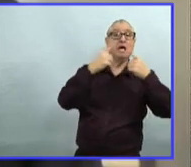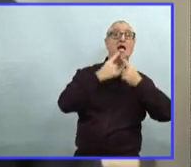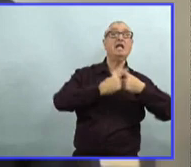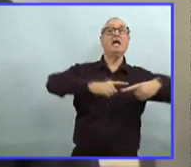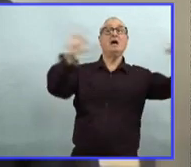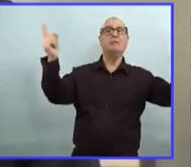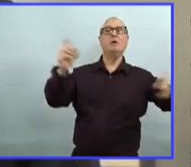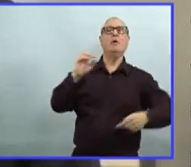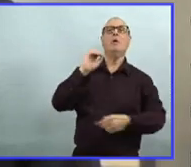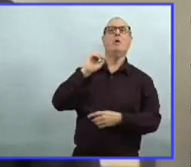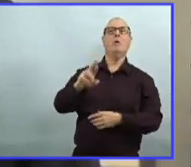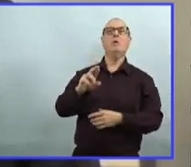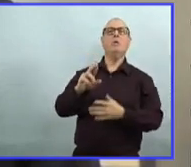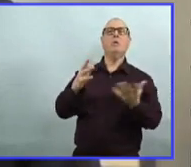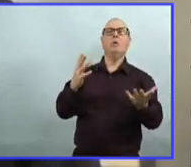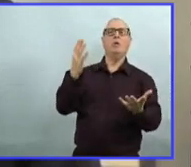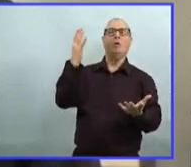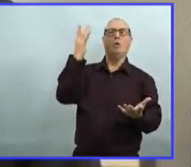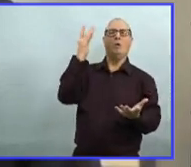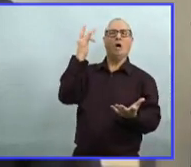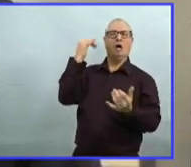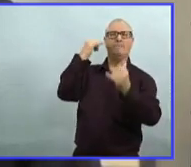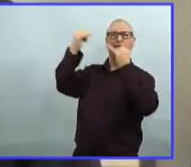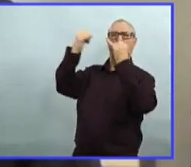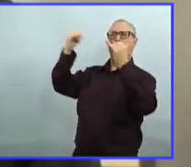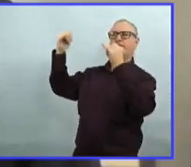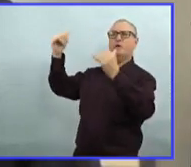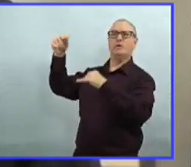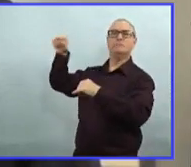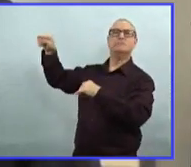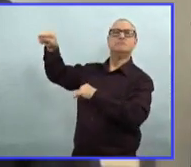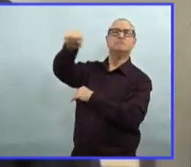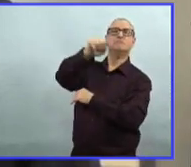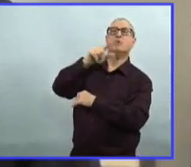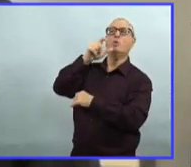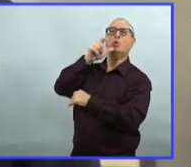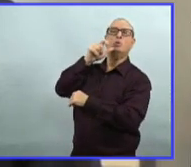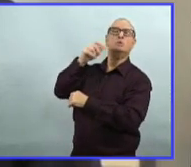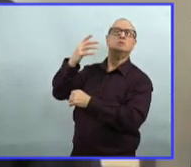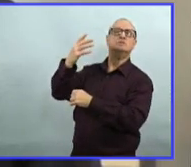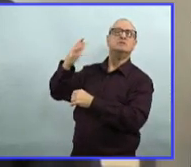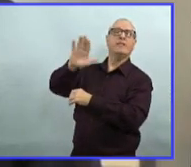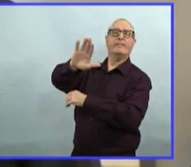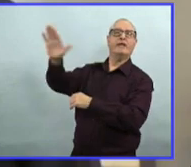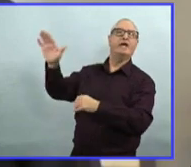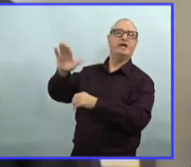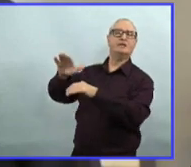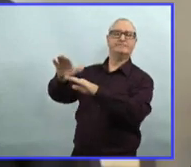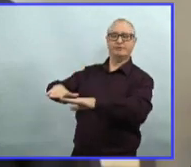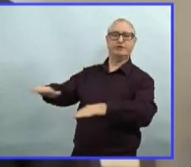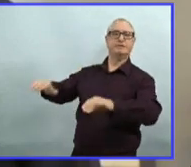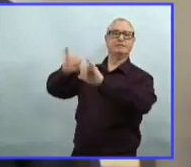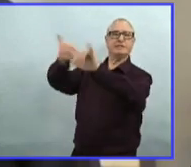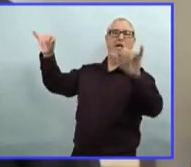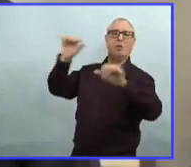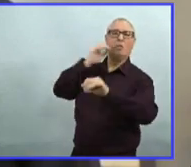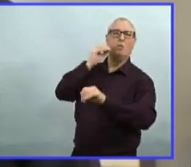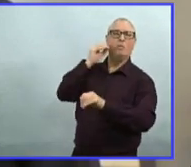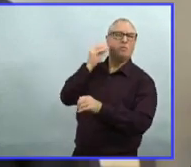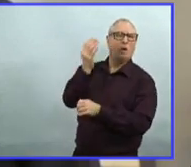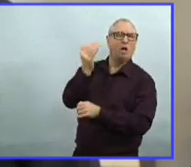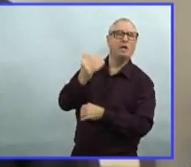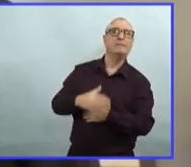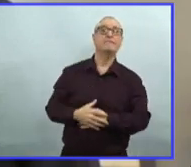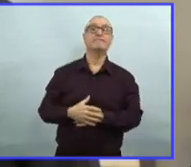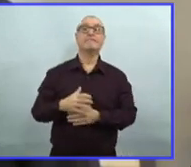I can't speak specifically to that situation. That we can direct things to shared health